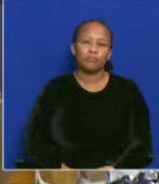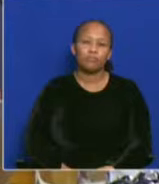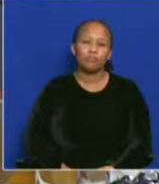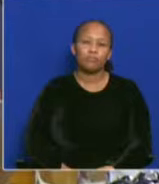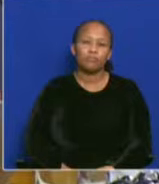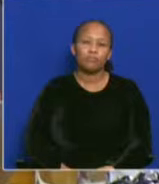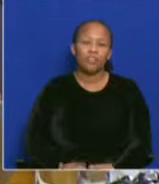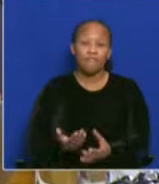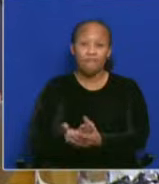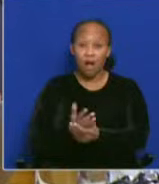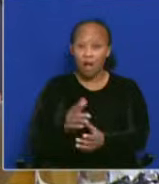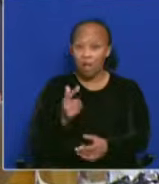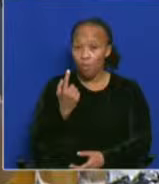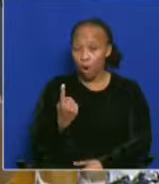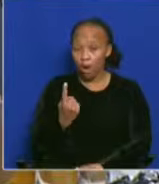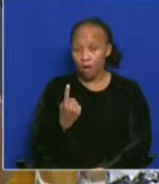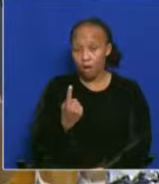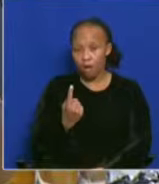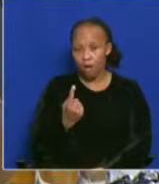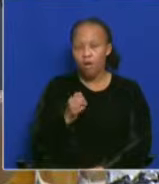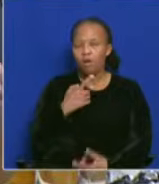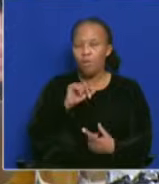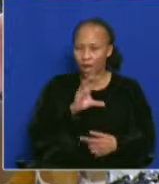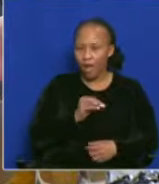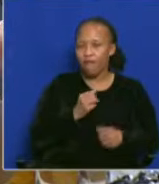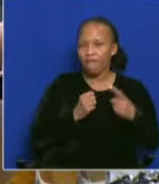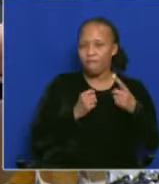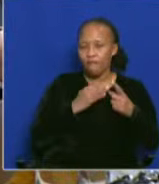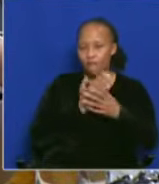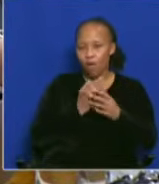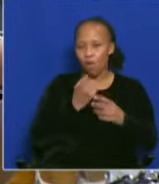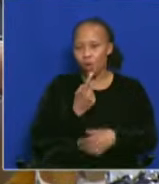We've got 1, 2, 3. You want us to look at 1.